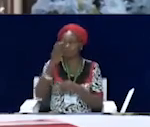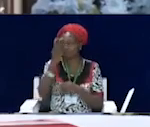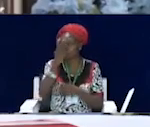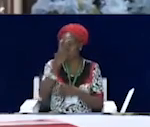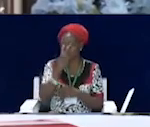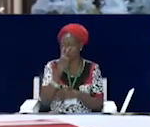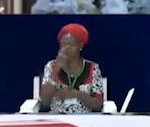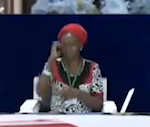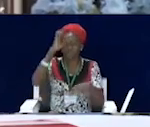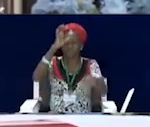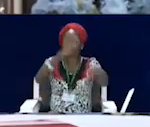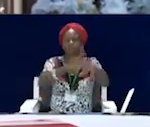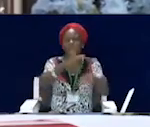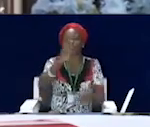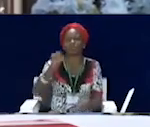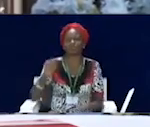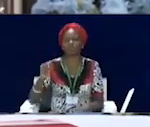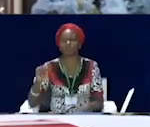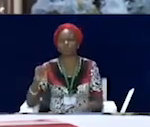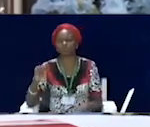He touched him.